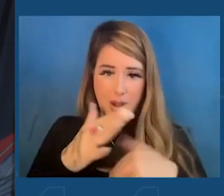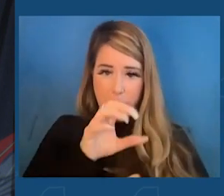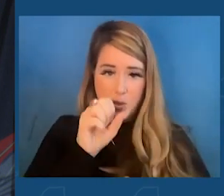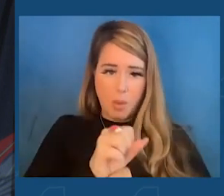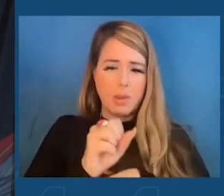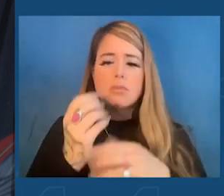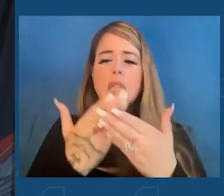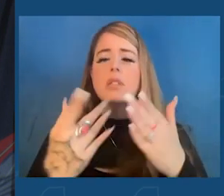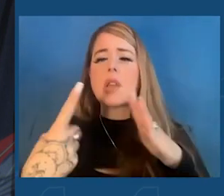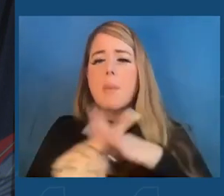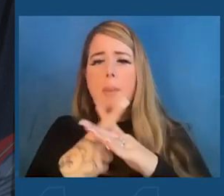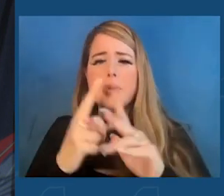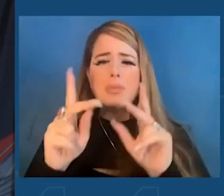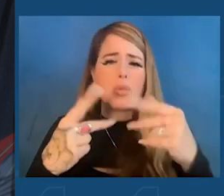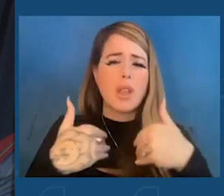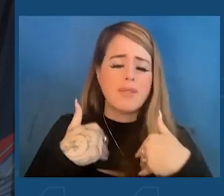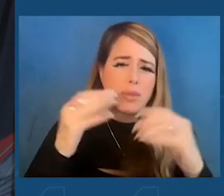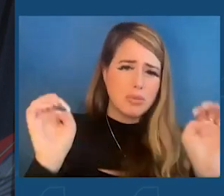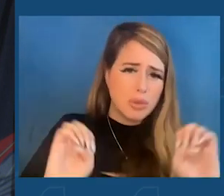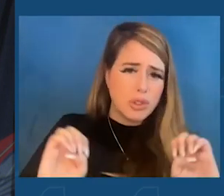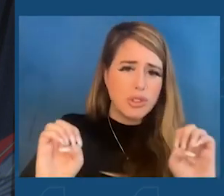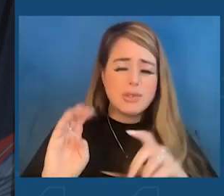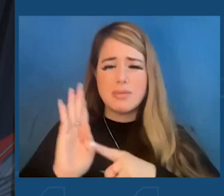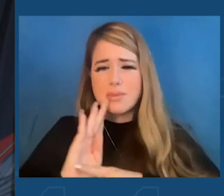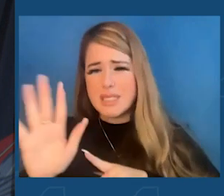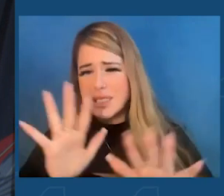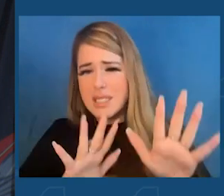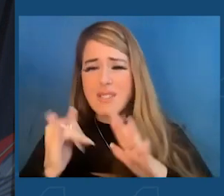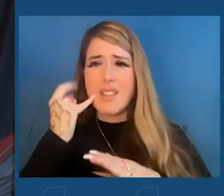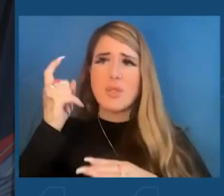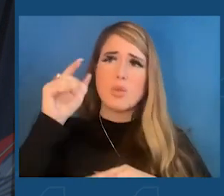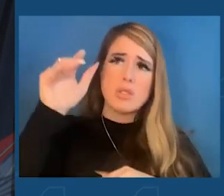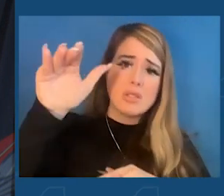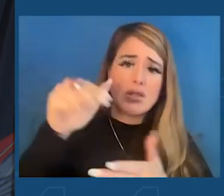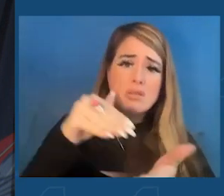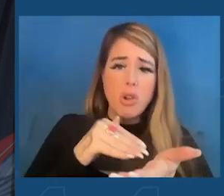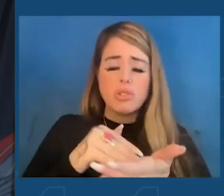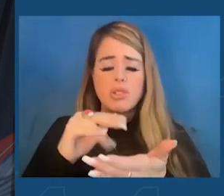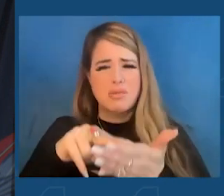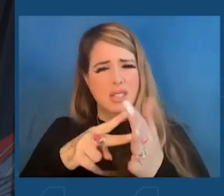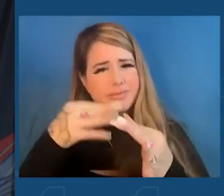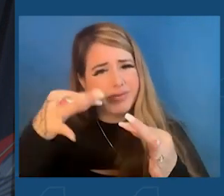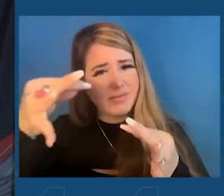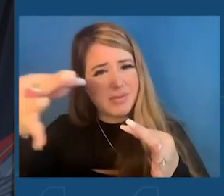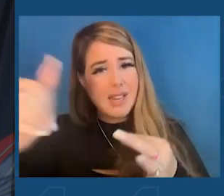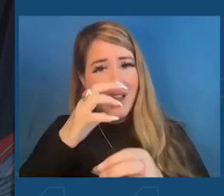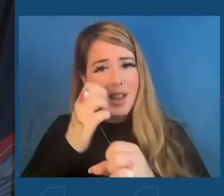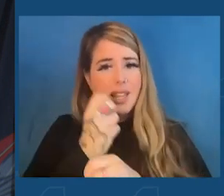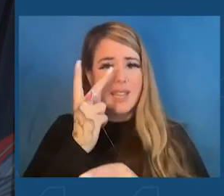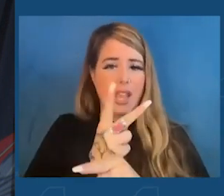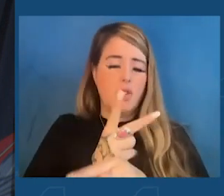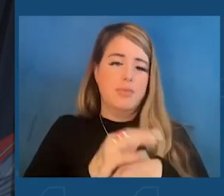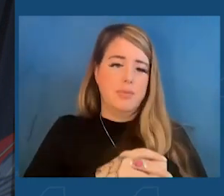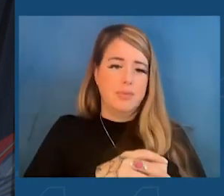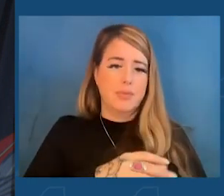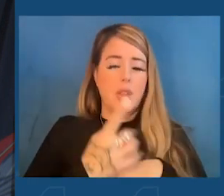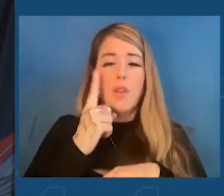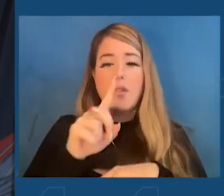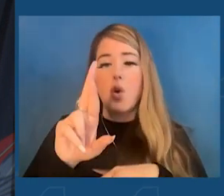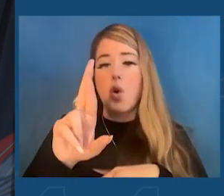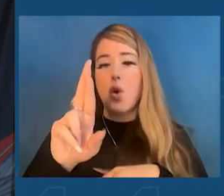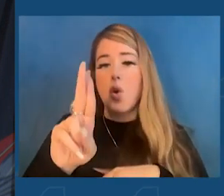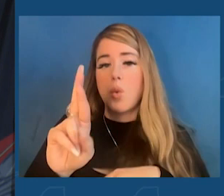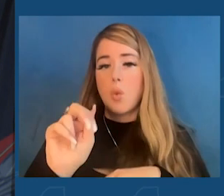up, people have emergencies, and it can also delay the process of them getting the care that they need. For rural and low-income communities,